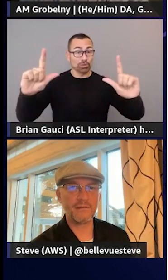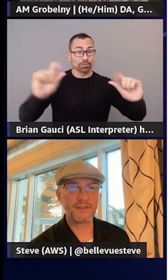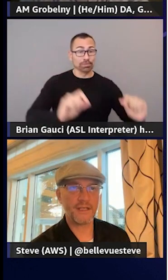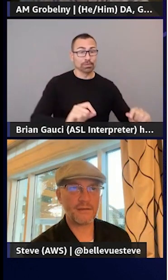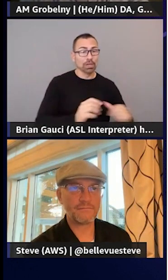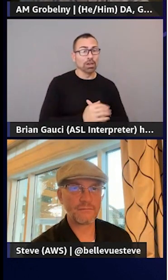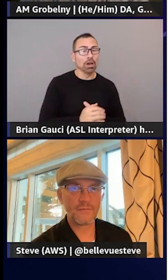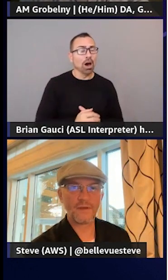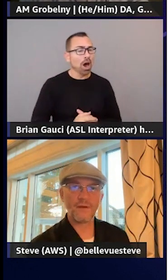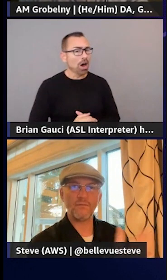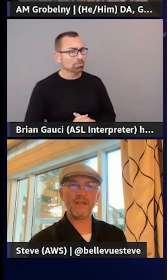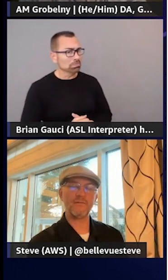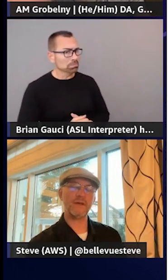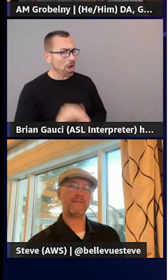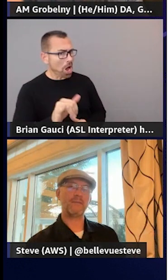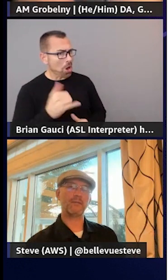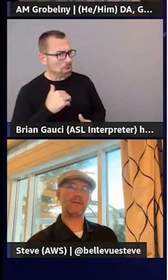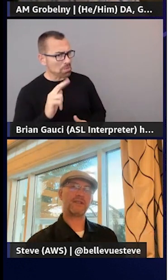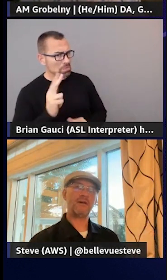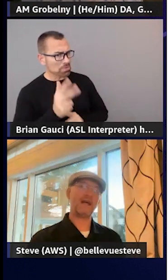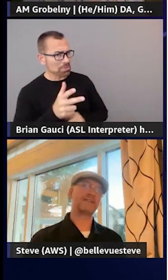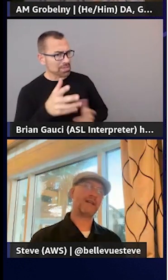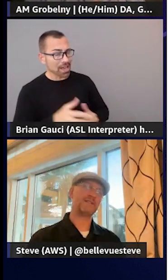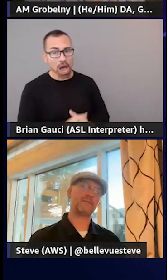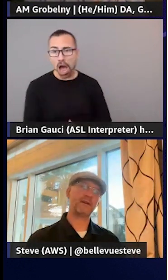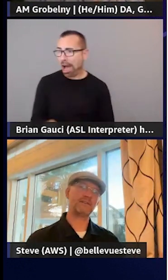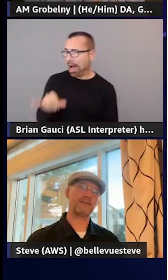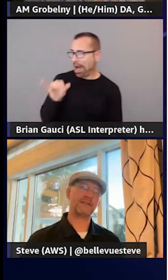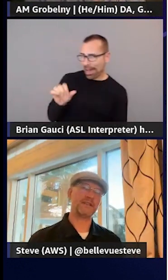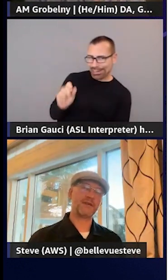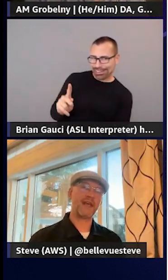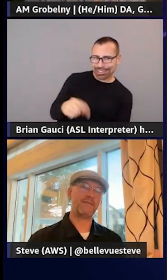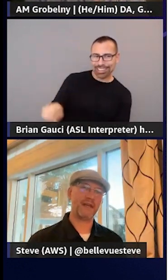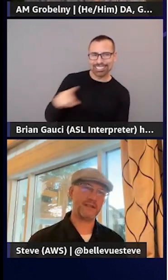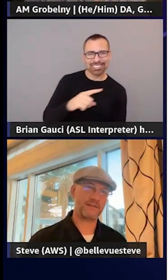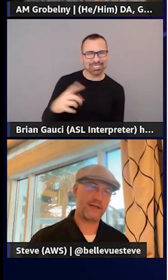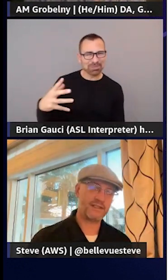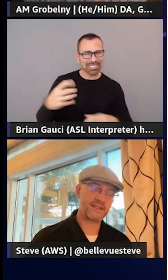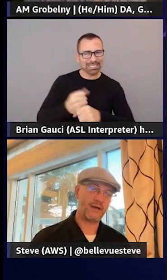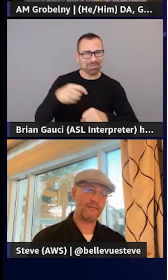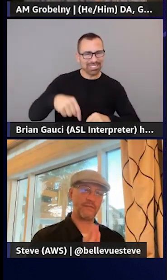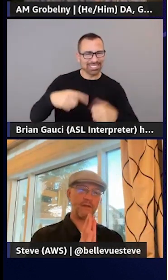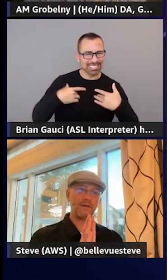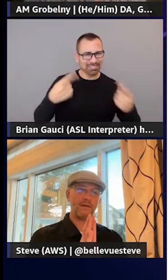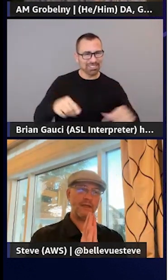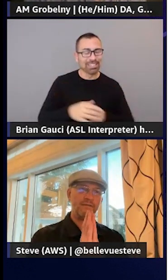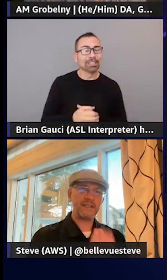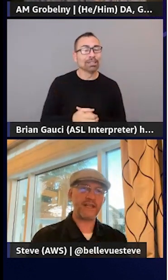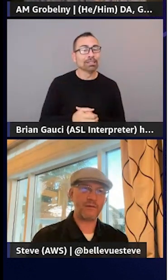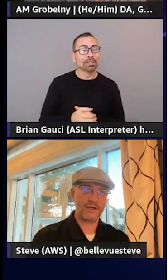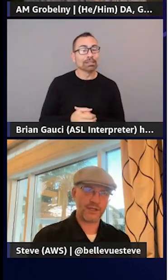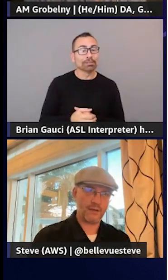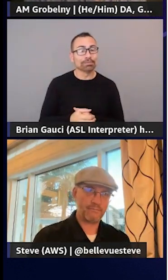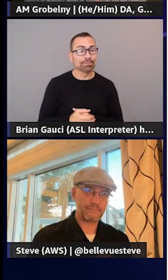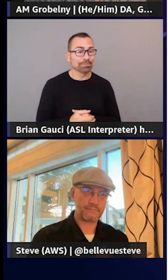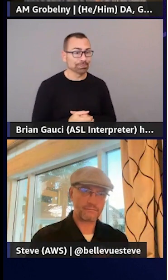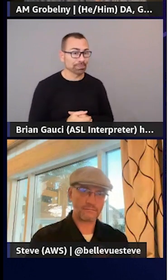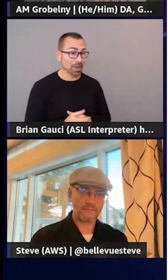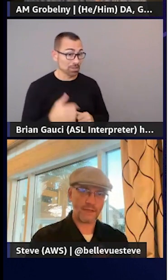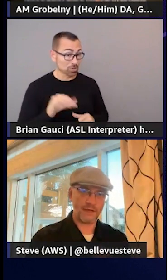to go, so we can. Okay. So let's summarize this then. So game days, right? So if I take a